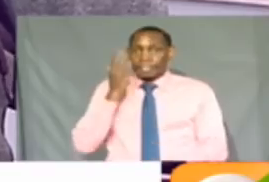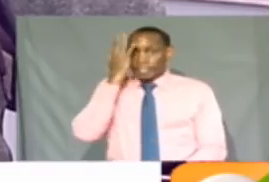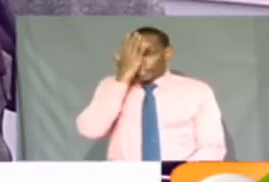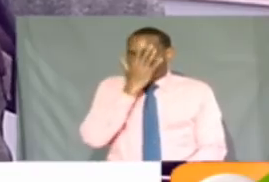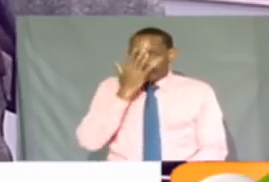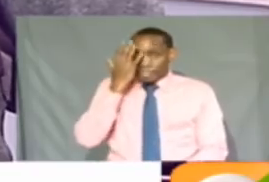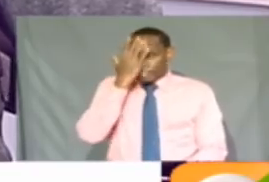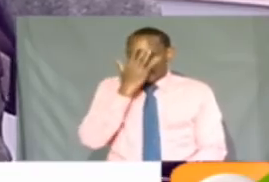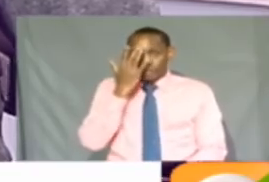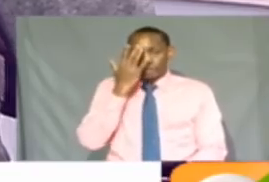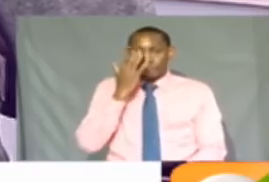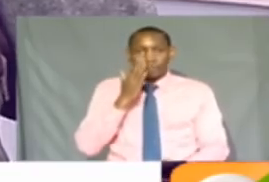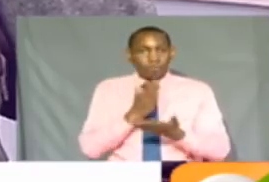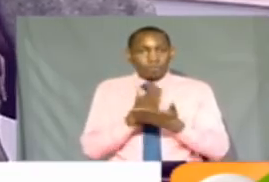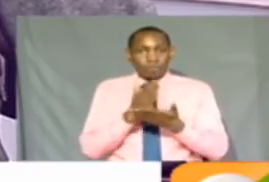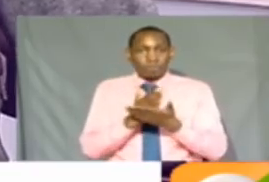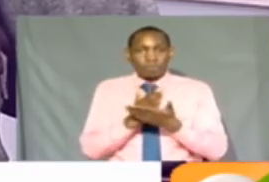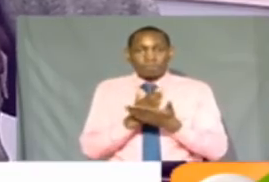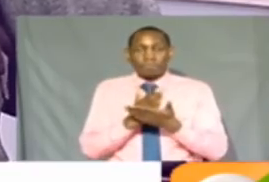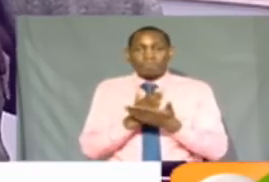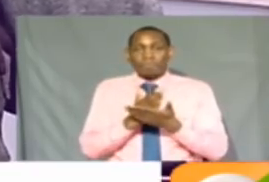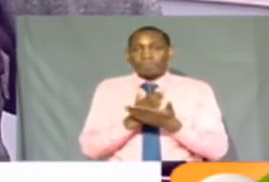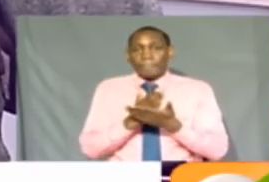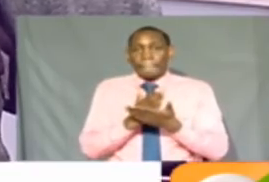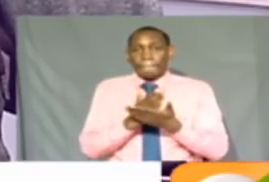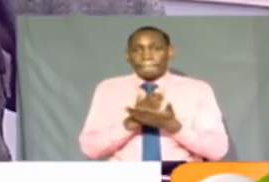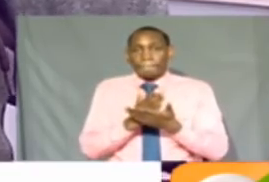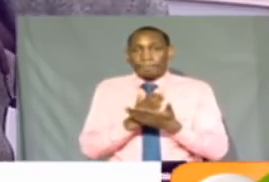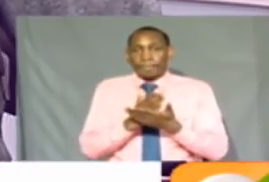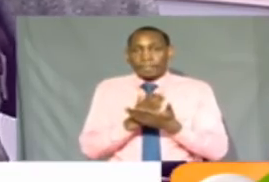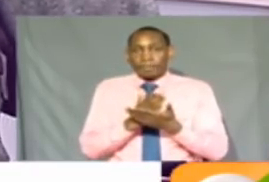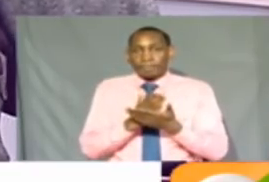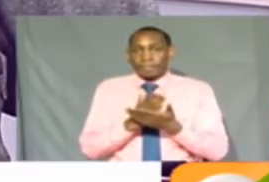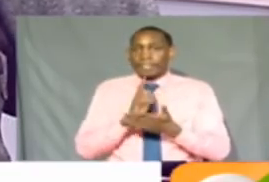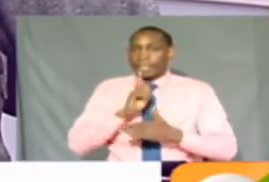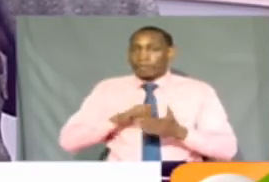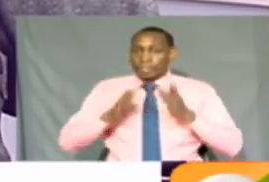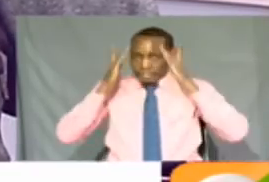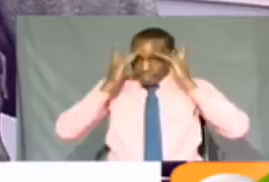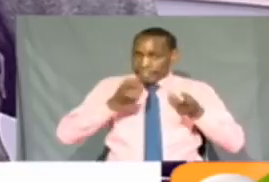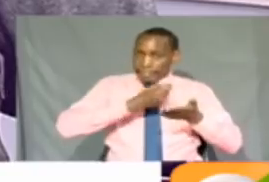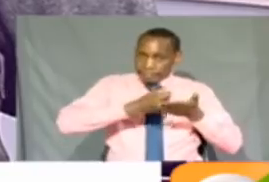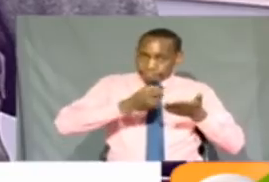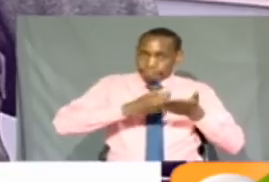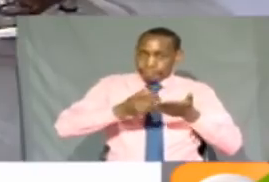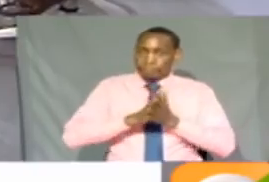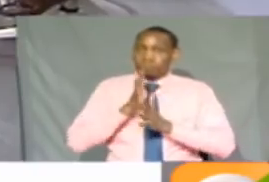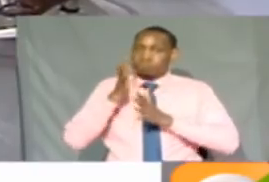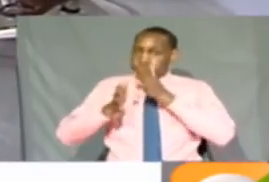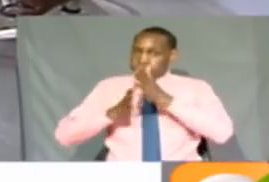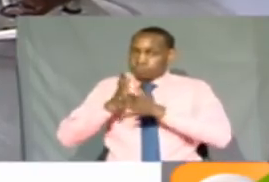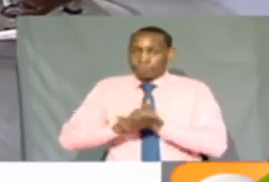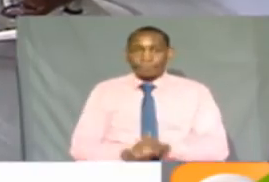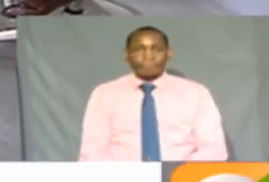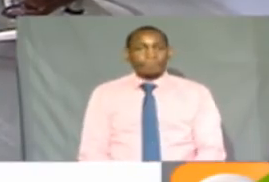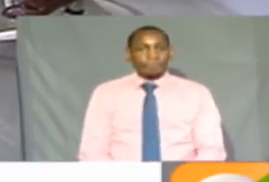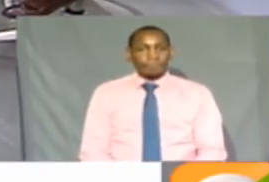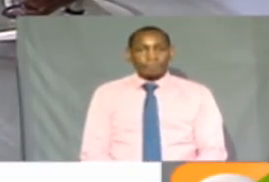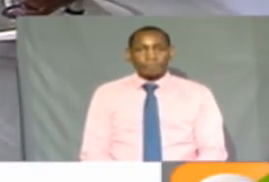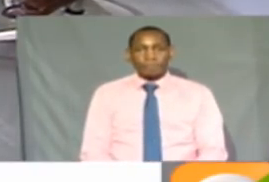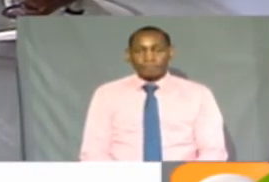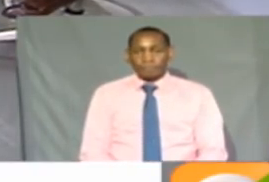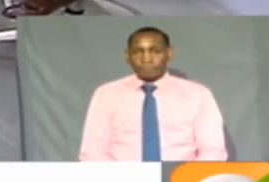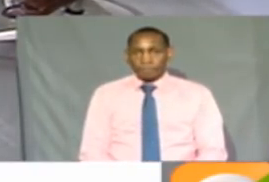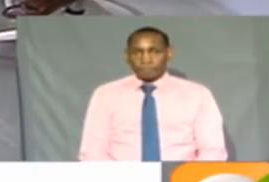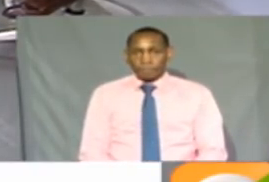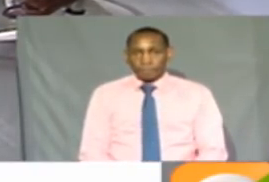you for being your early 20s and trying to figure life out. So I thought, might as well address it. Let's talk about it. Right. Yeah. And you know, Anita,